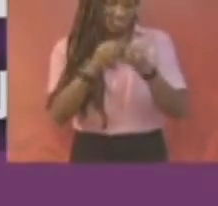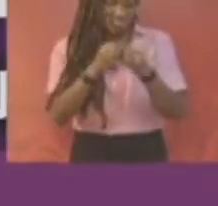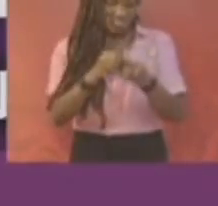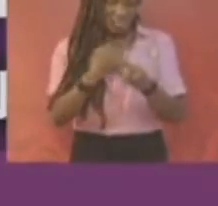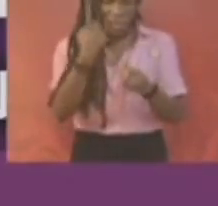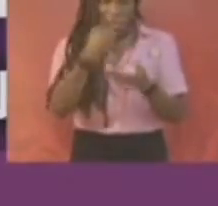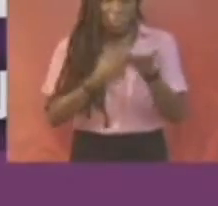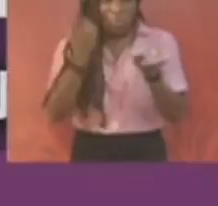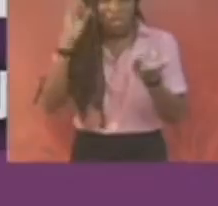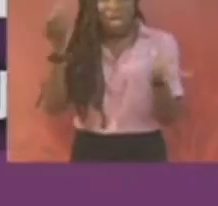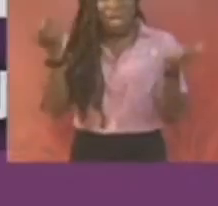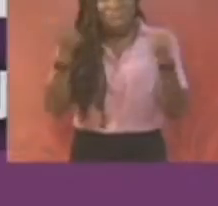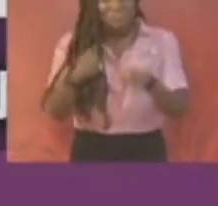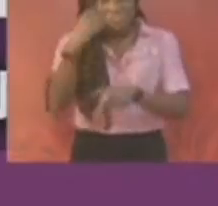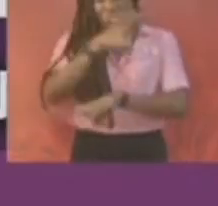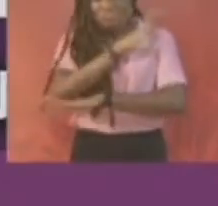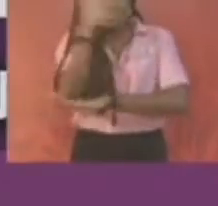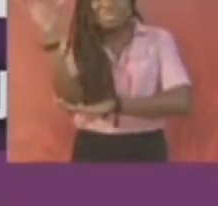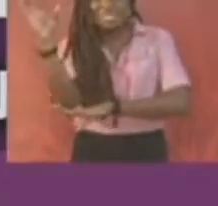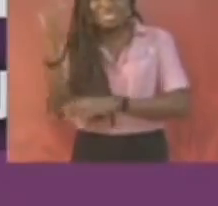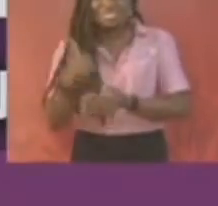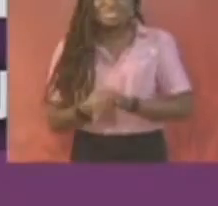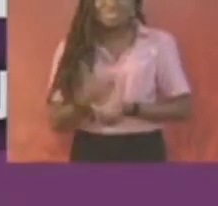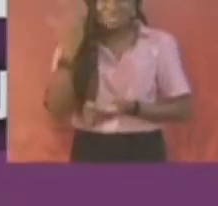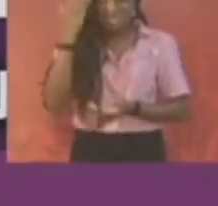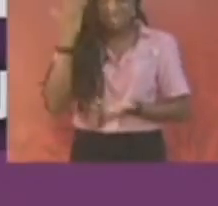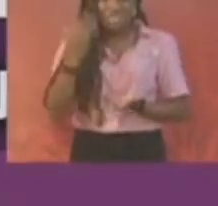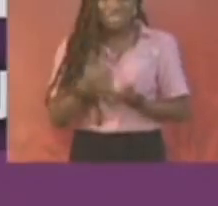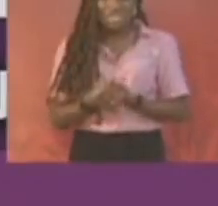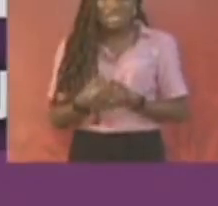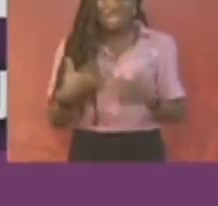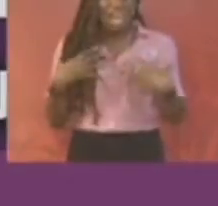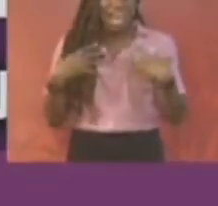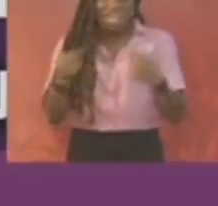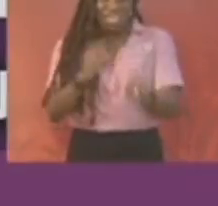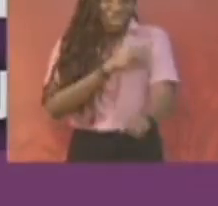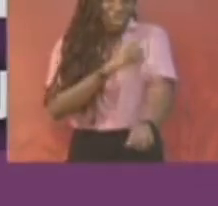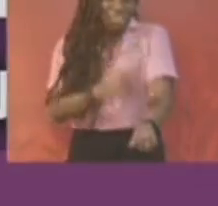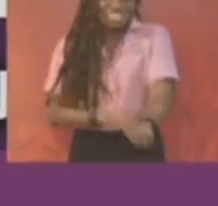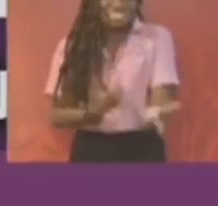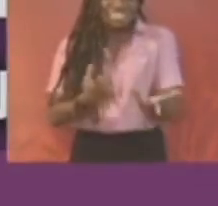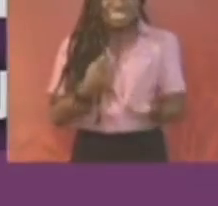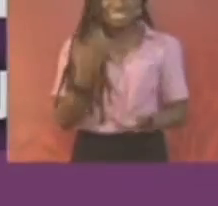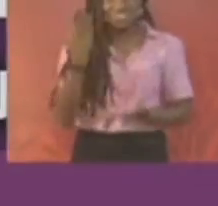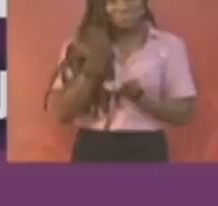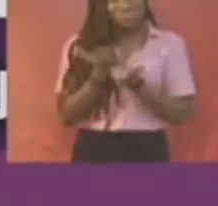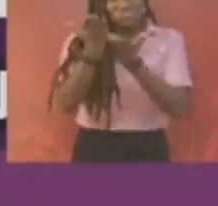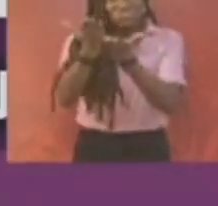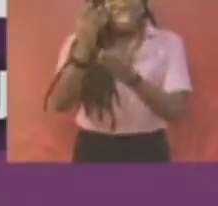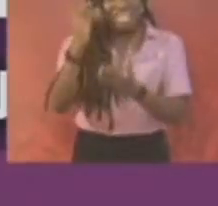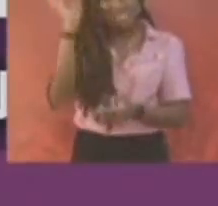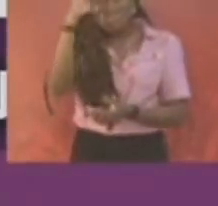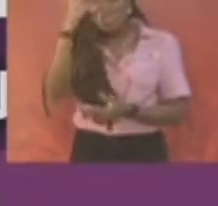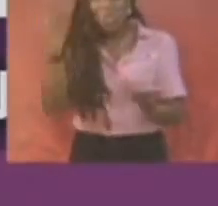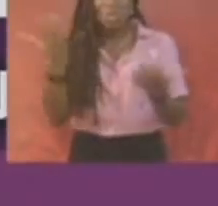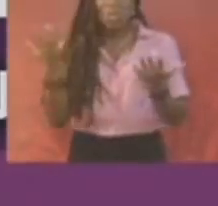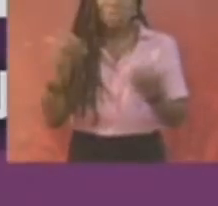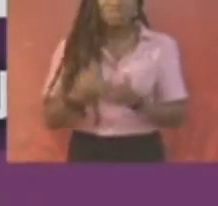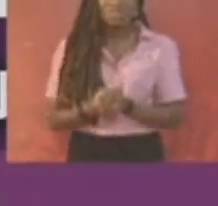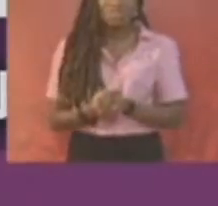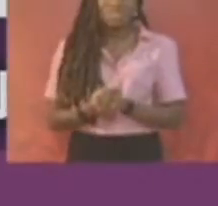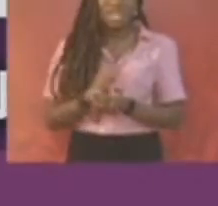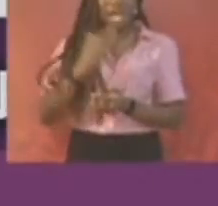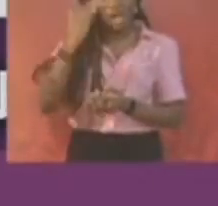facing? What are the health authorities recommending going forward to prevent this pattern? I know there are guidelines in